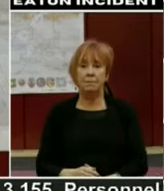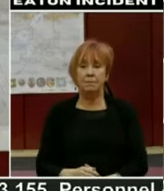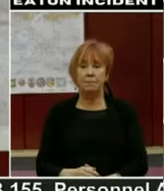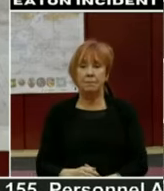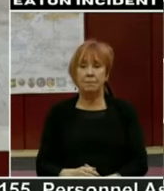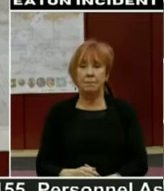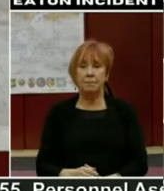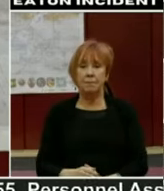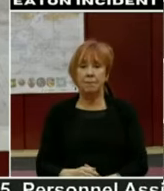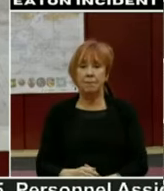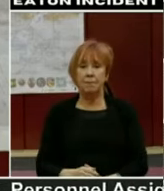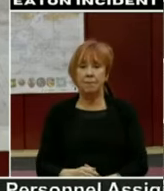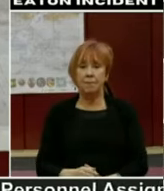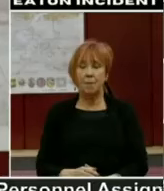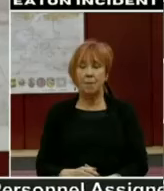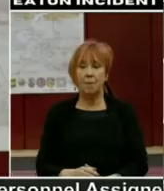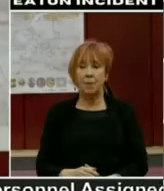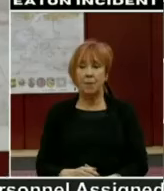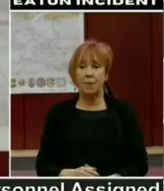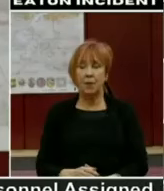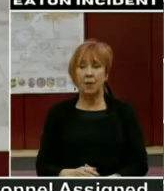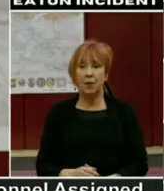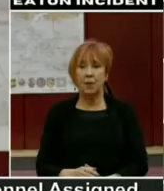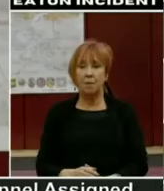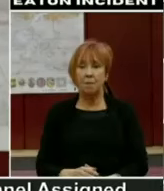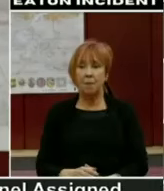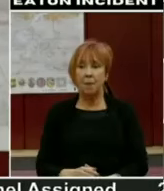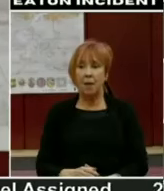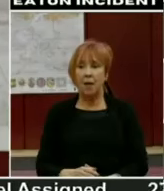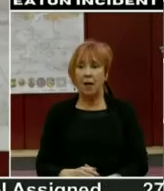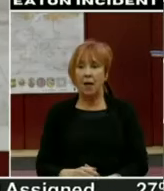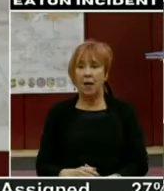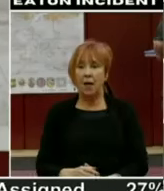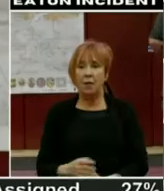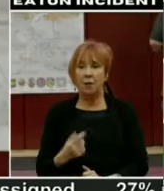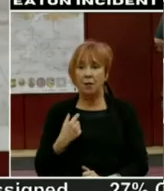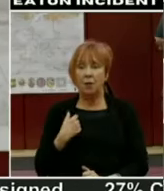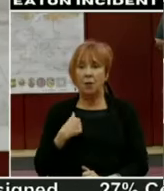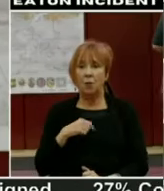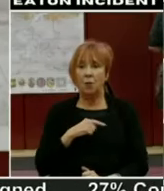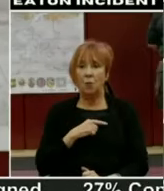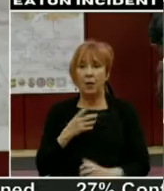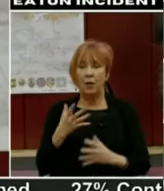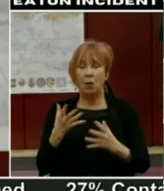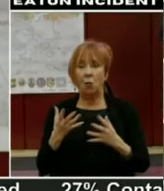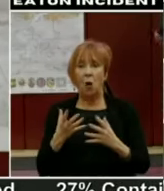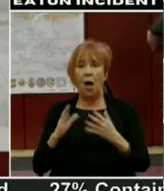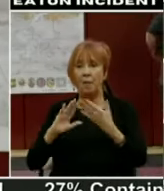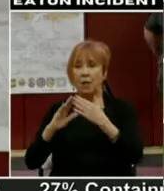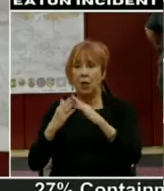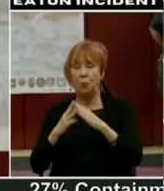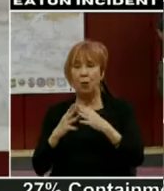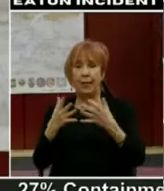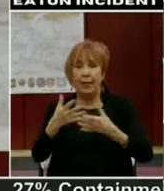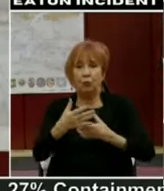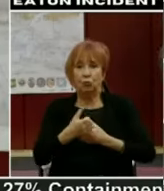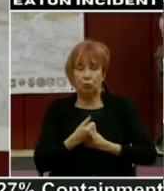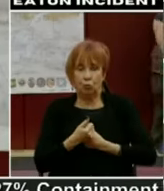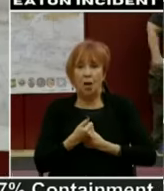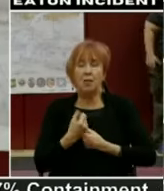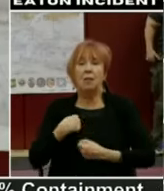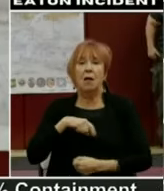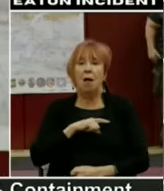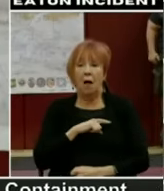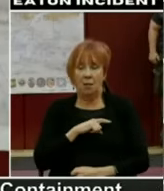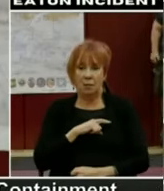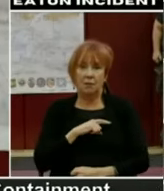make sure we're continuing to do our jobs. We need the community to have faith in us to continue to do our jobs. And that's all I